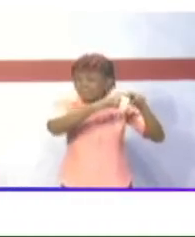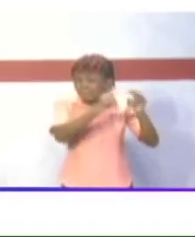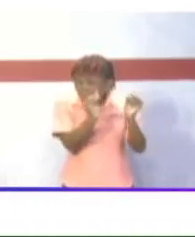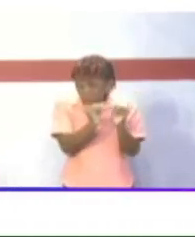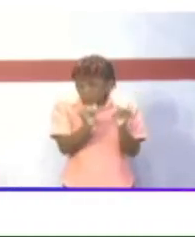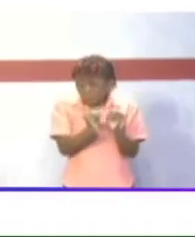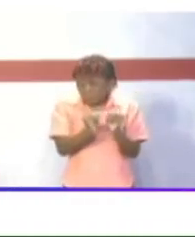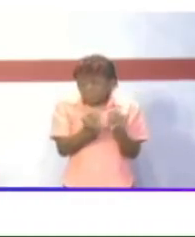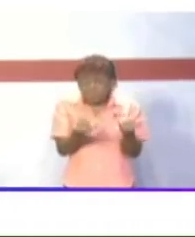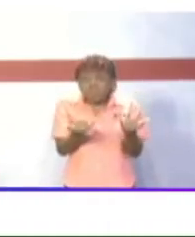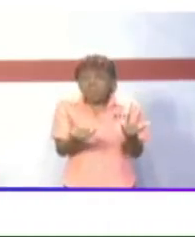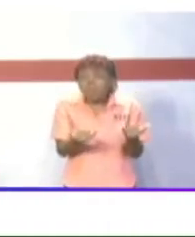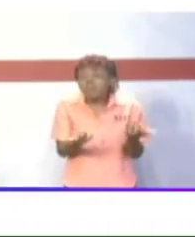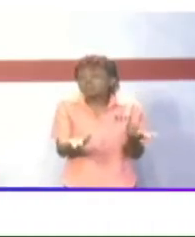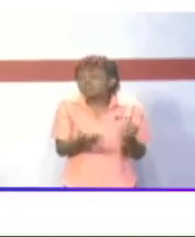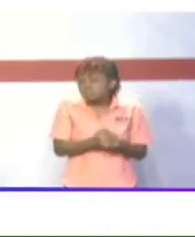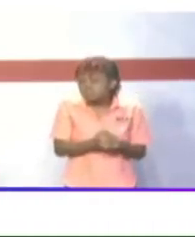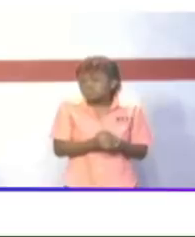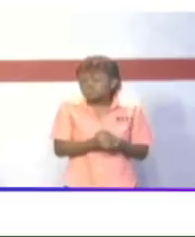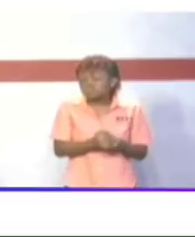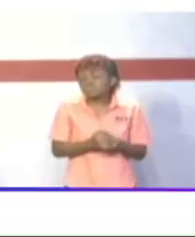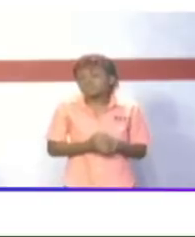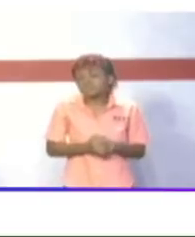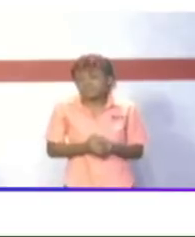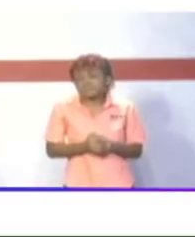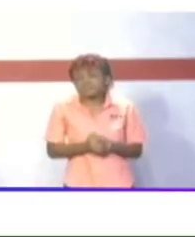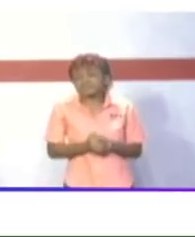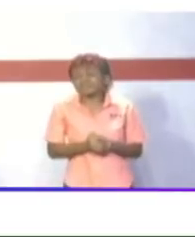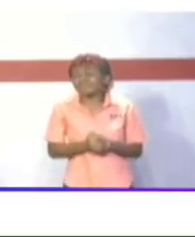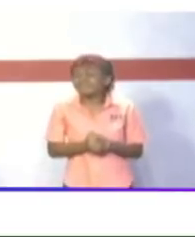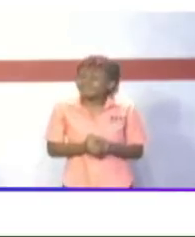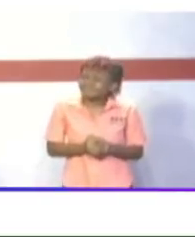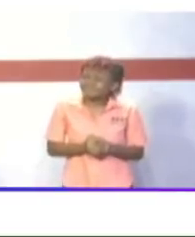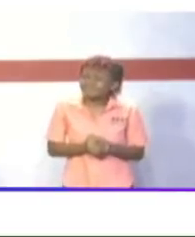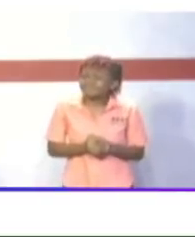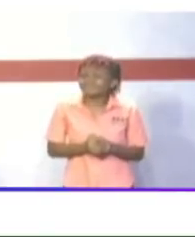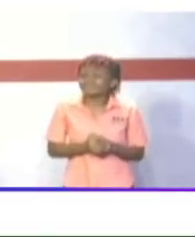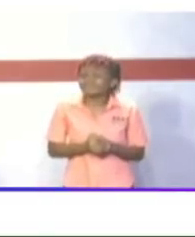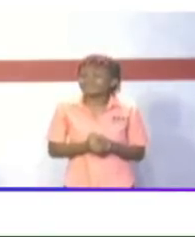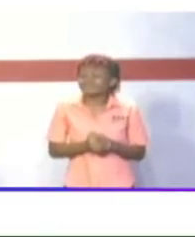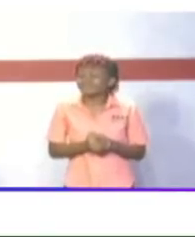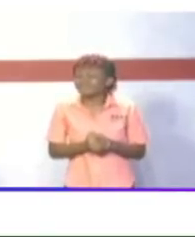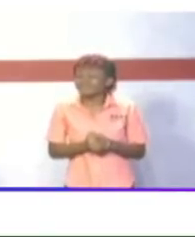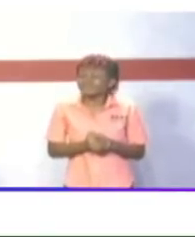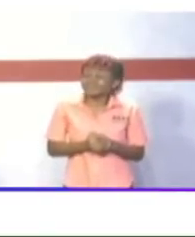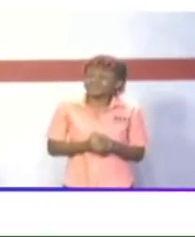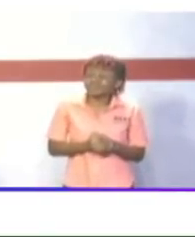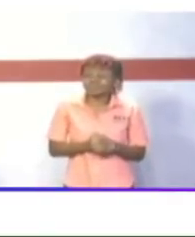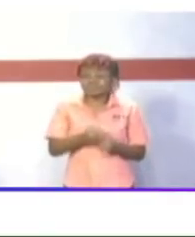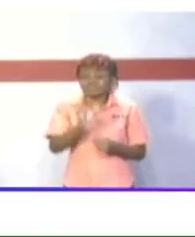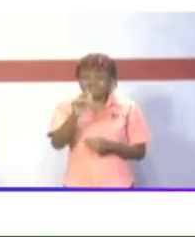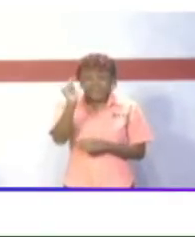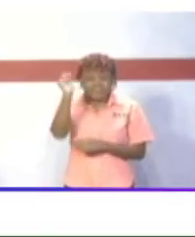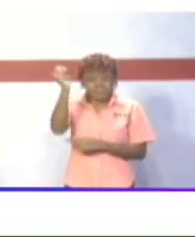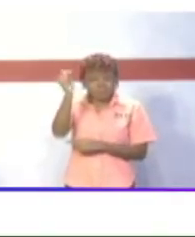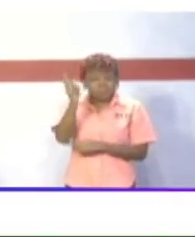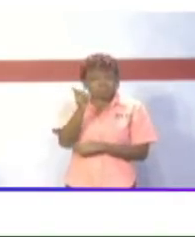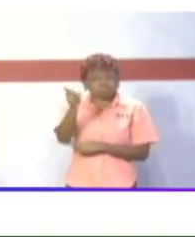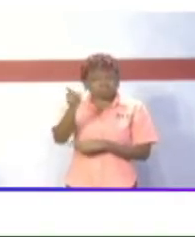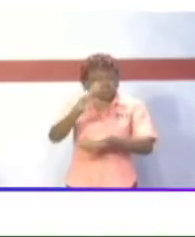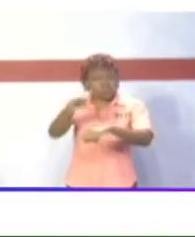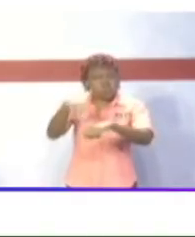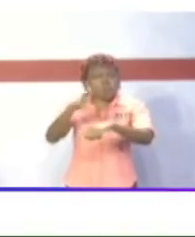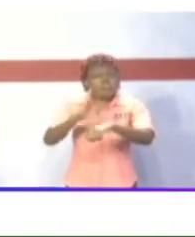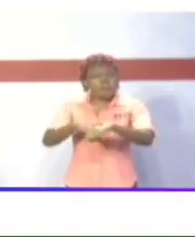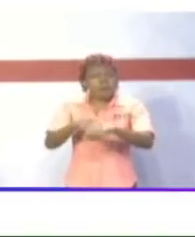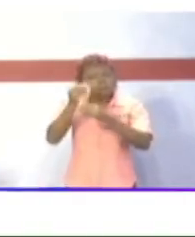Someone gave the update for Tobago, but nobody gave us how many people are taking the vaccine